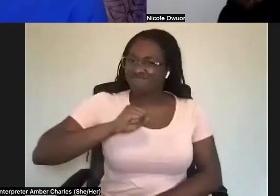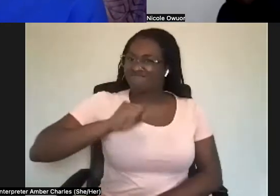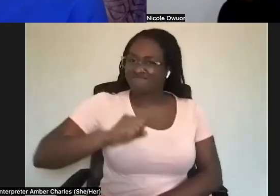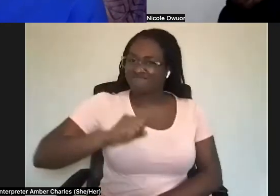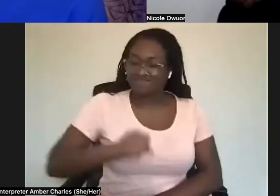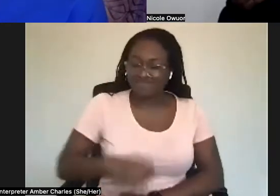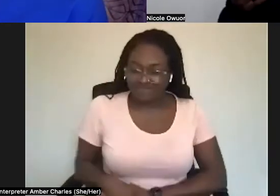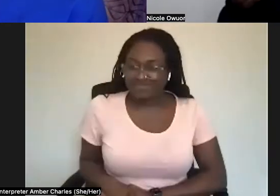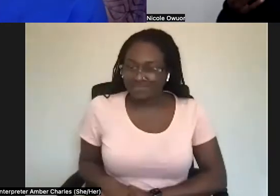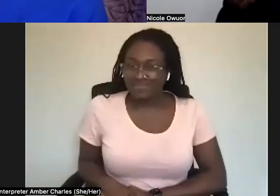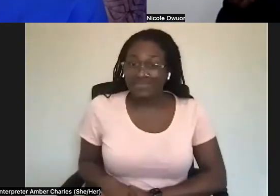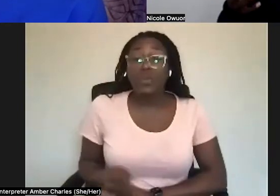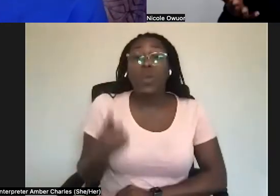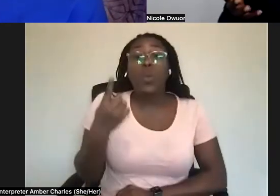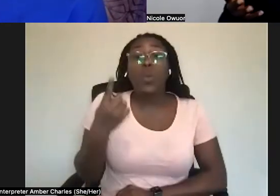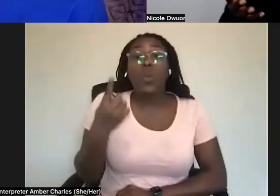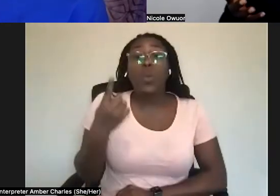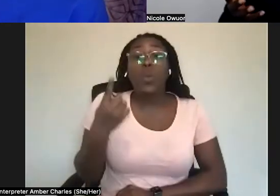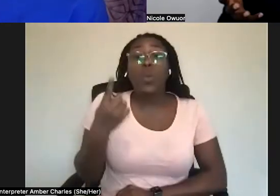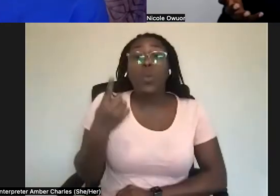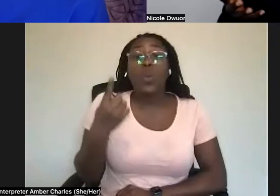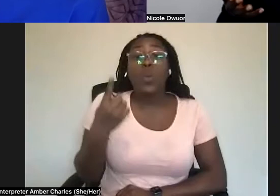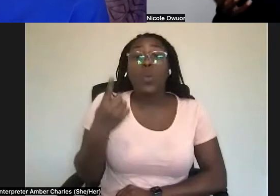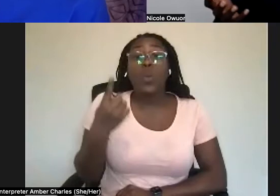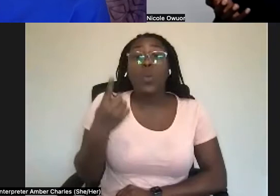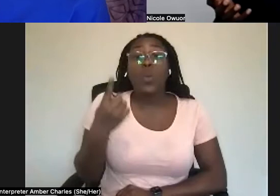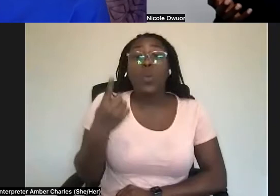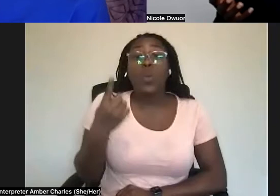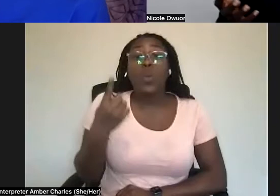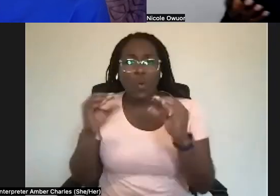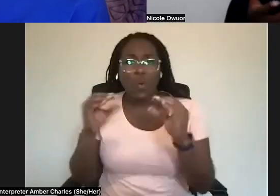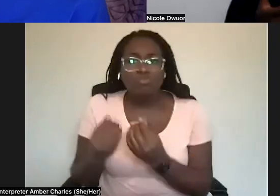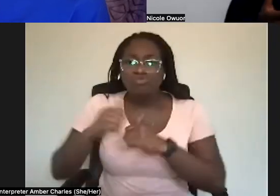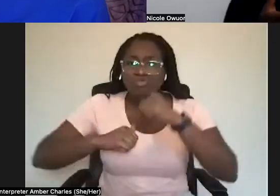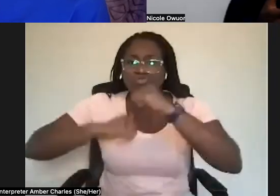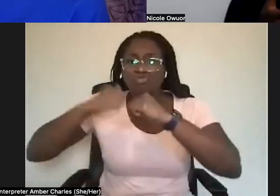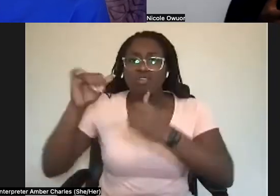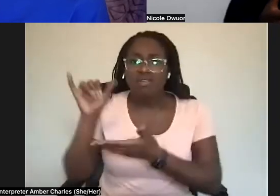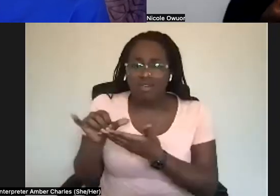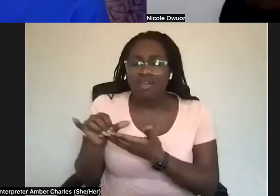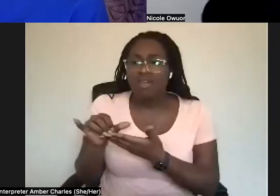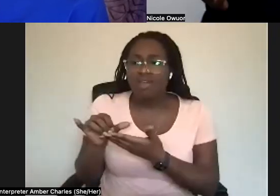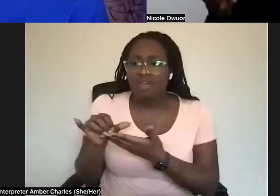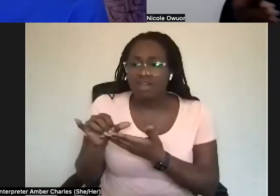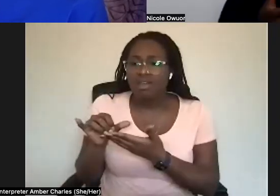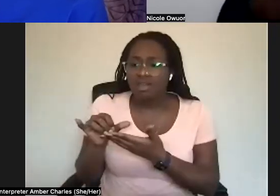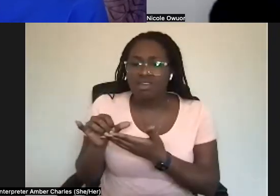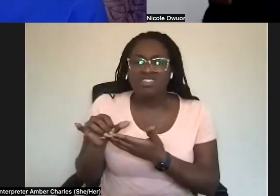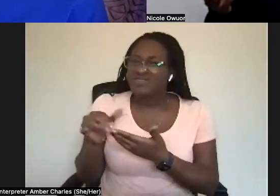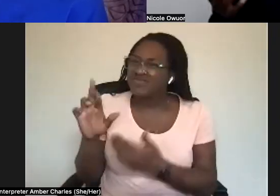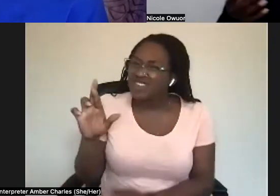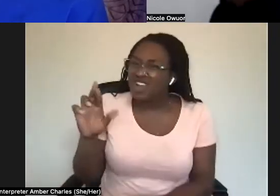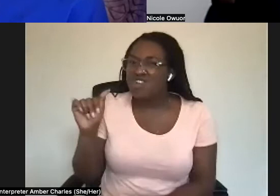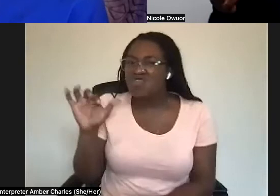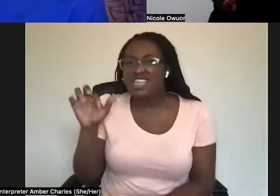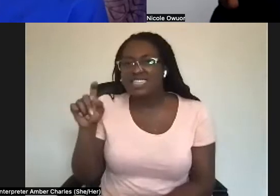think is interesting about coming face to face with organizational structures that are racist or